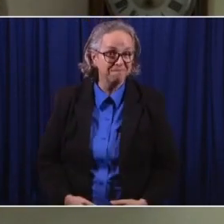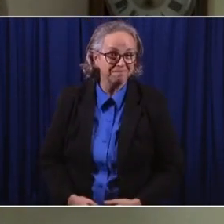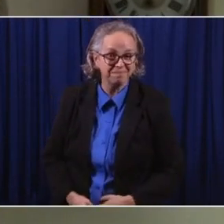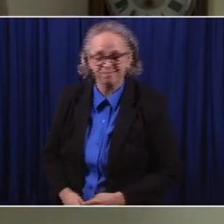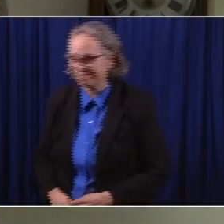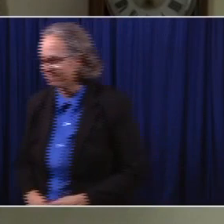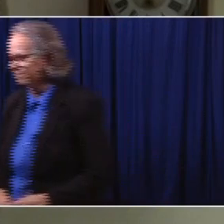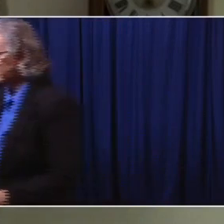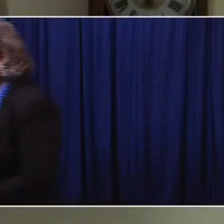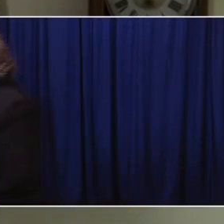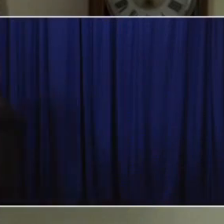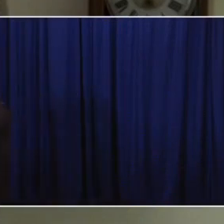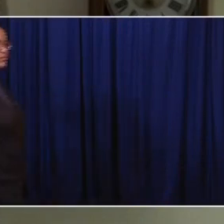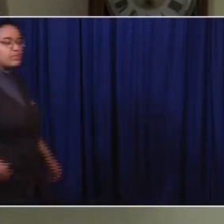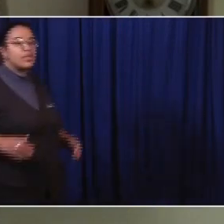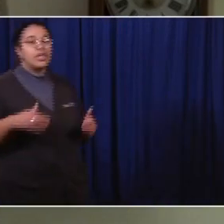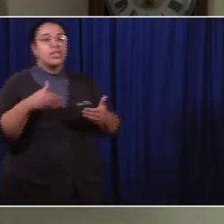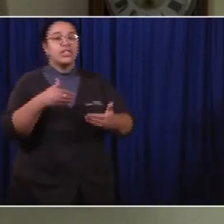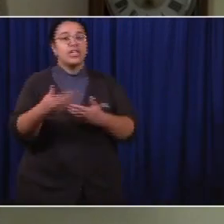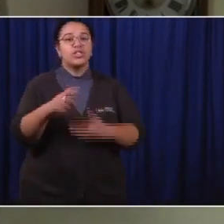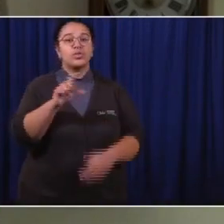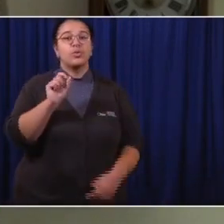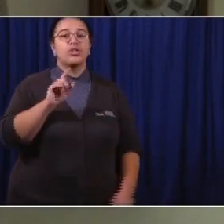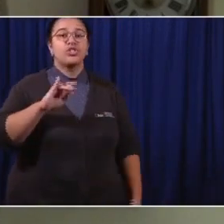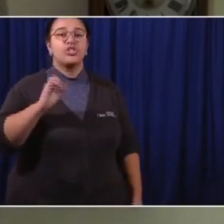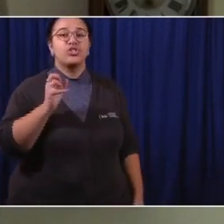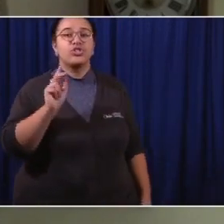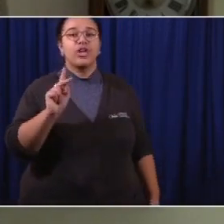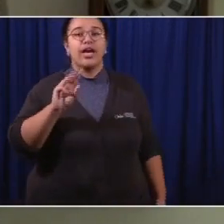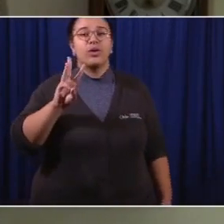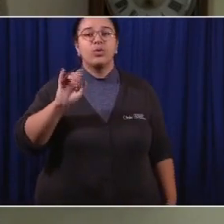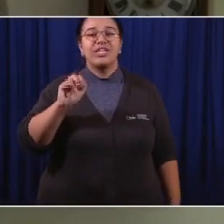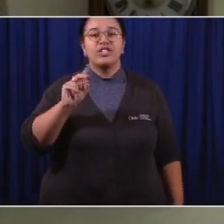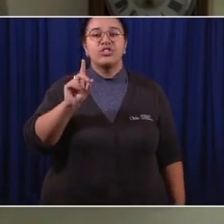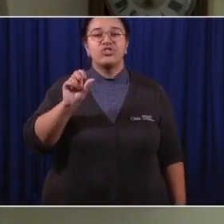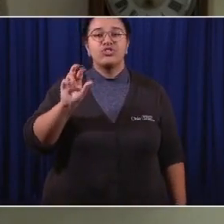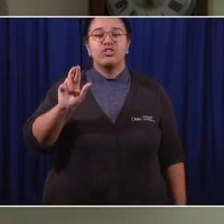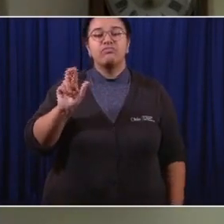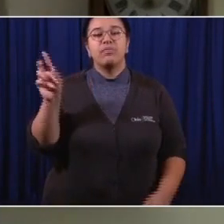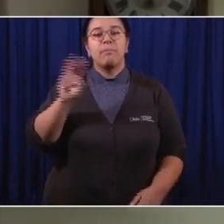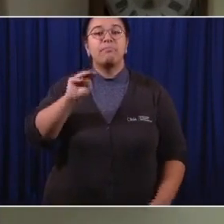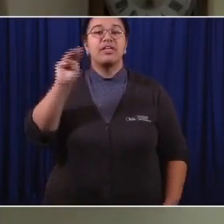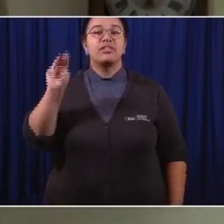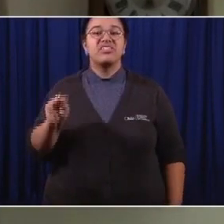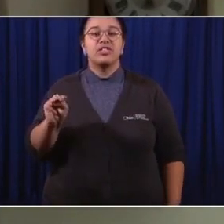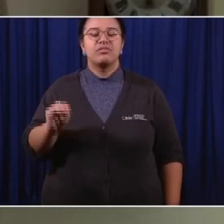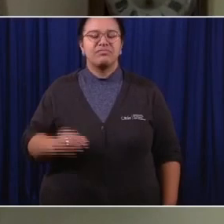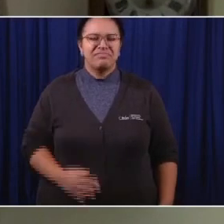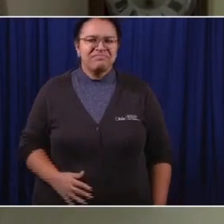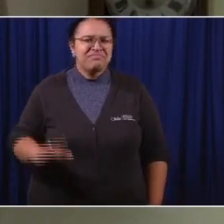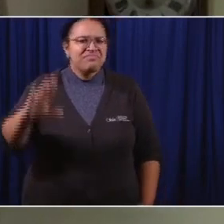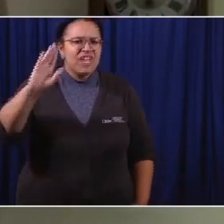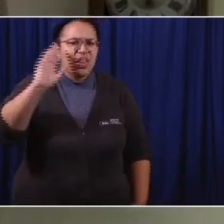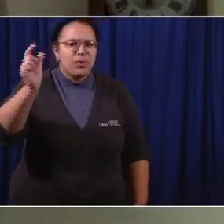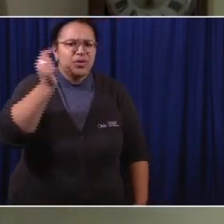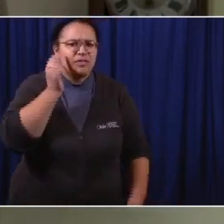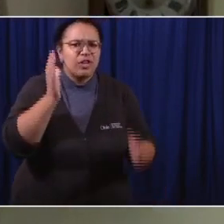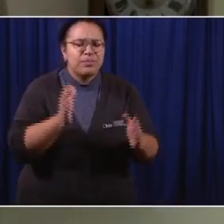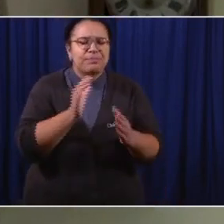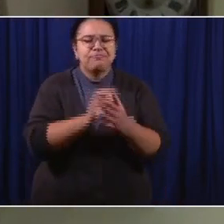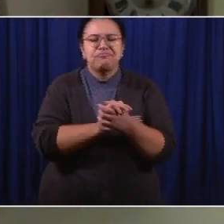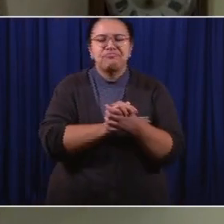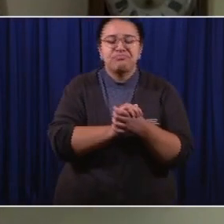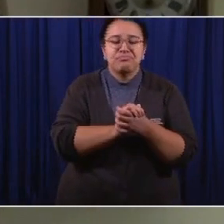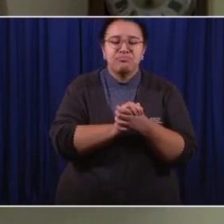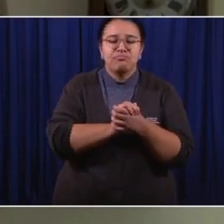Next question is from Jack Windsor at WMFD in Mansfield. Hey, Jack. Hi, Governor.